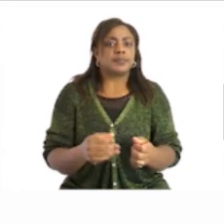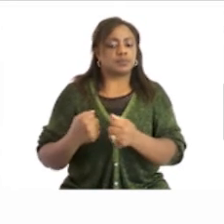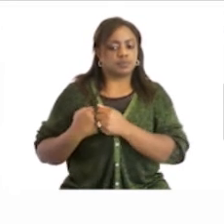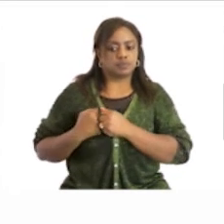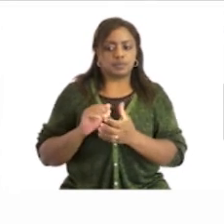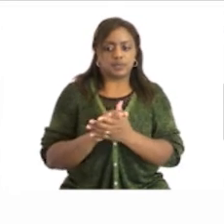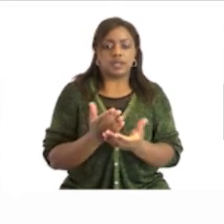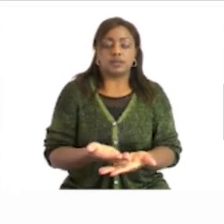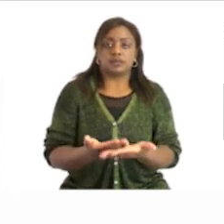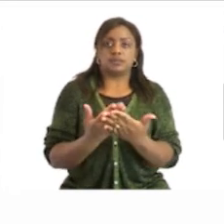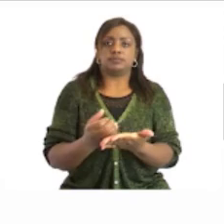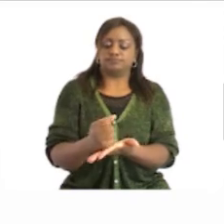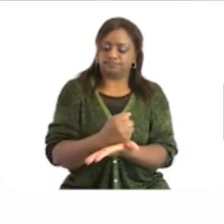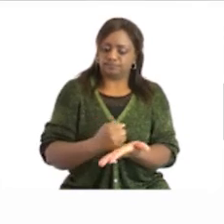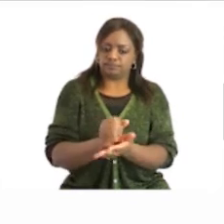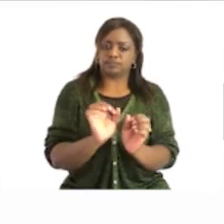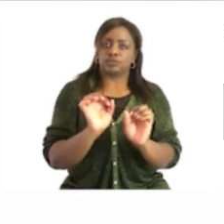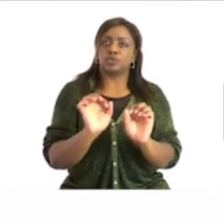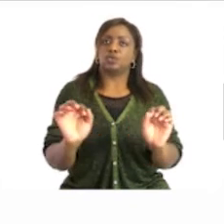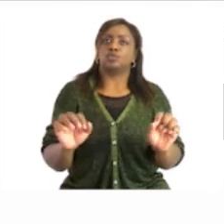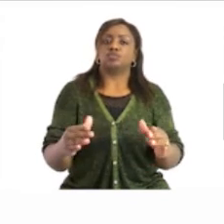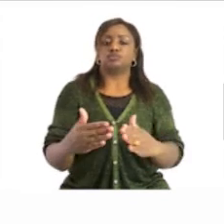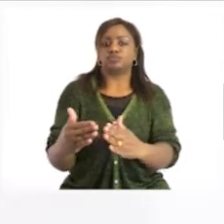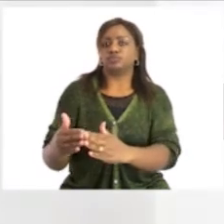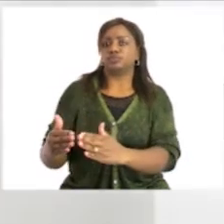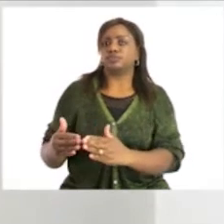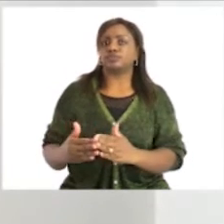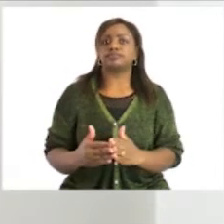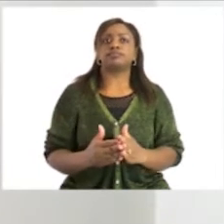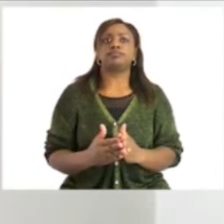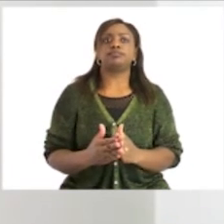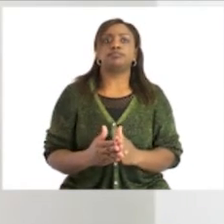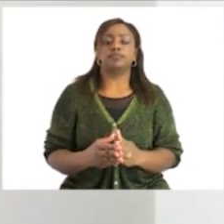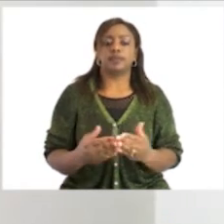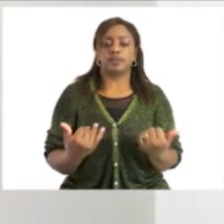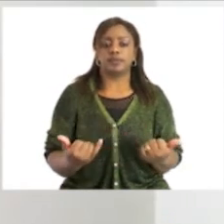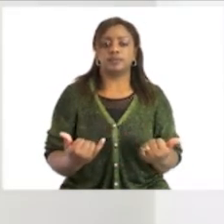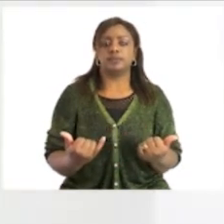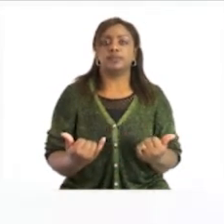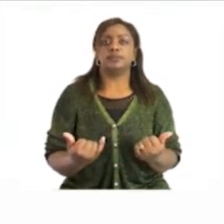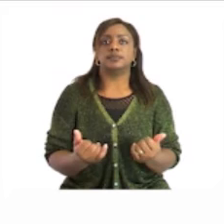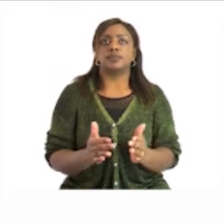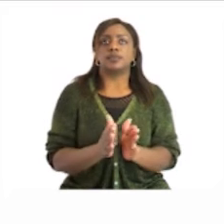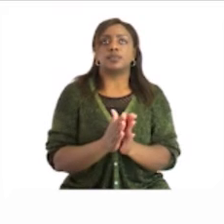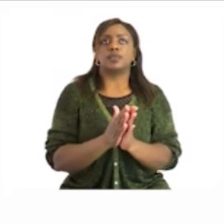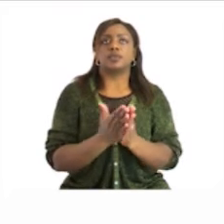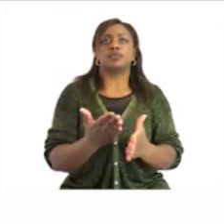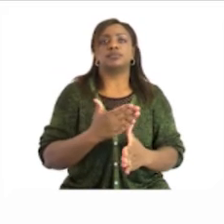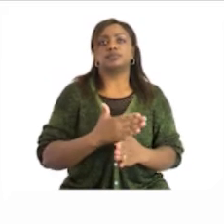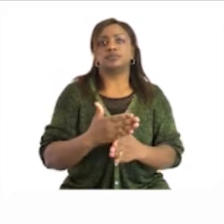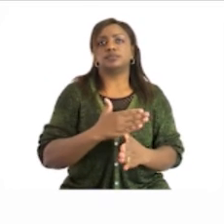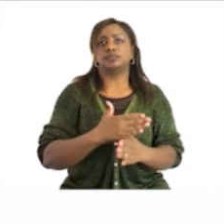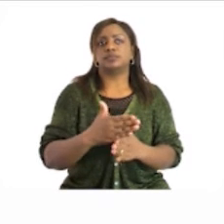keep the home clean. So let us turn to page 27 in our